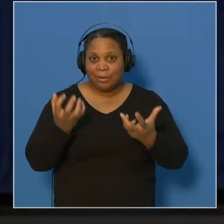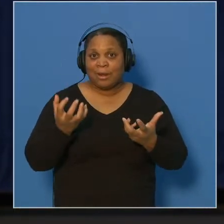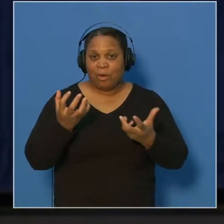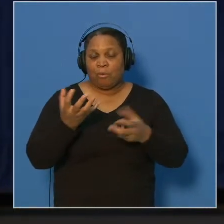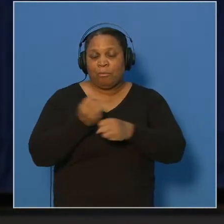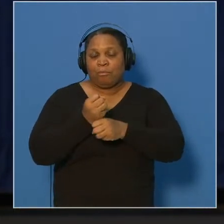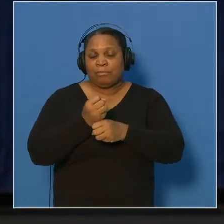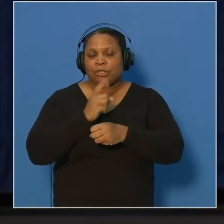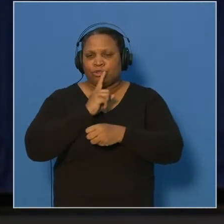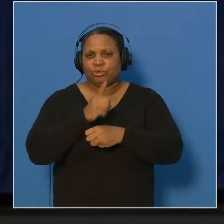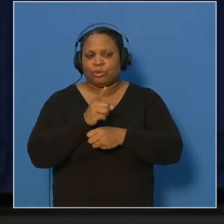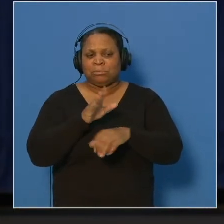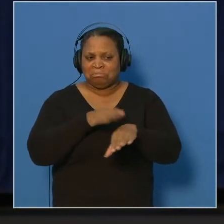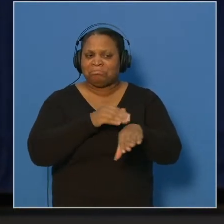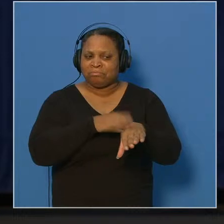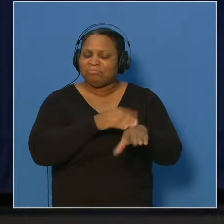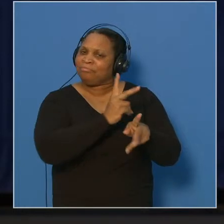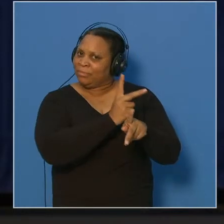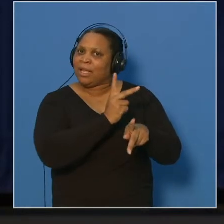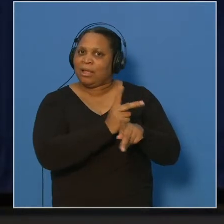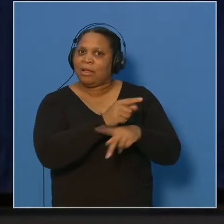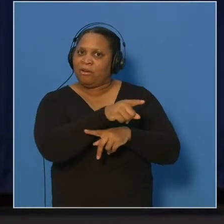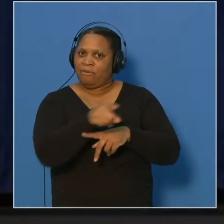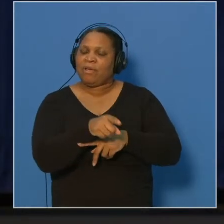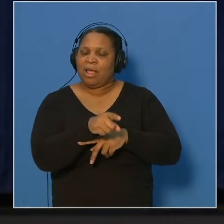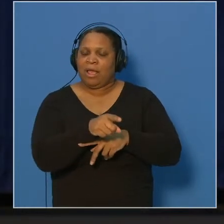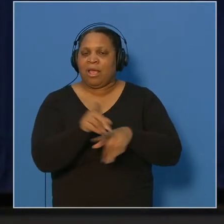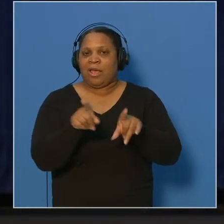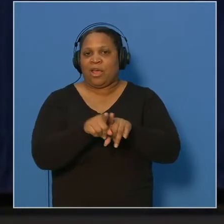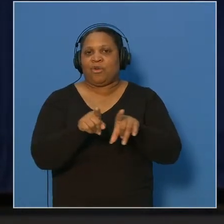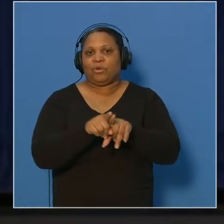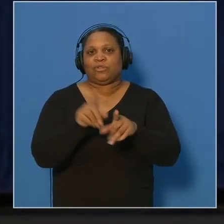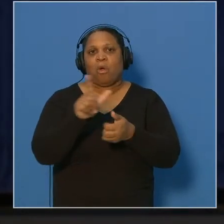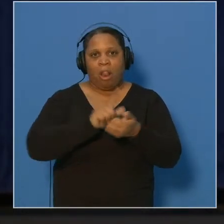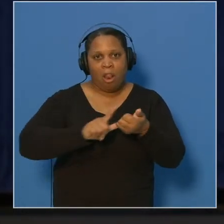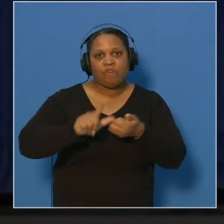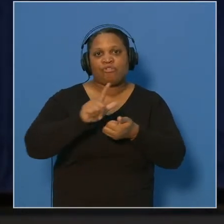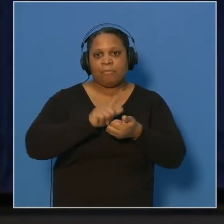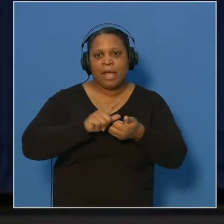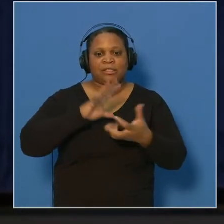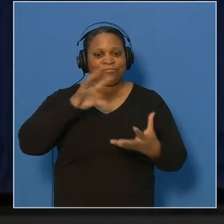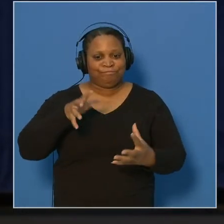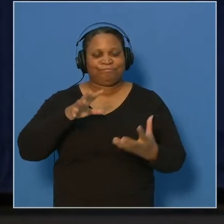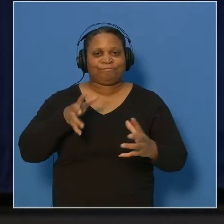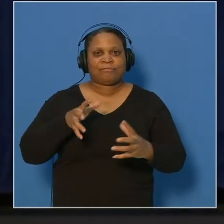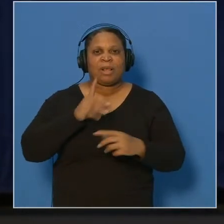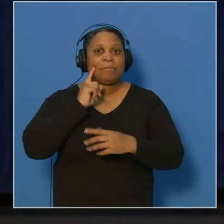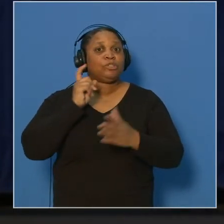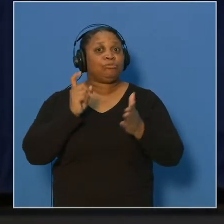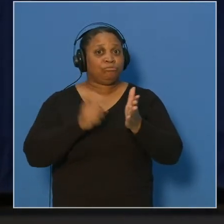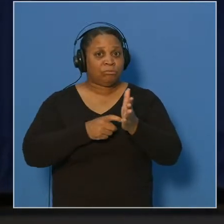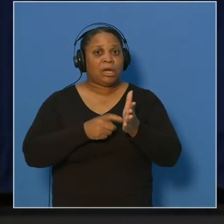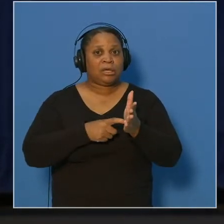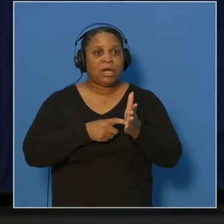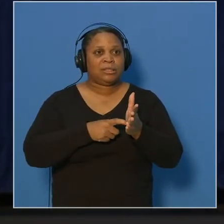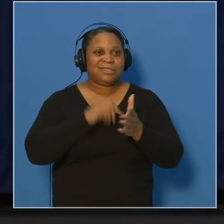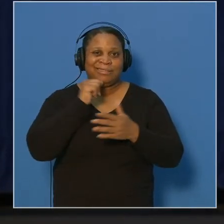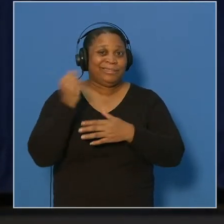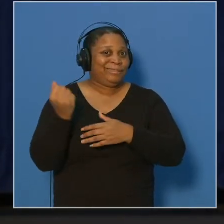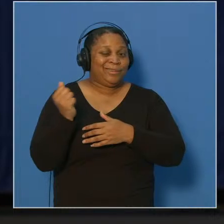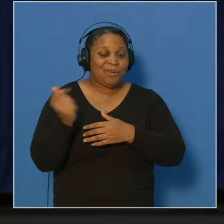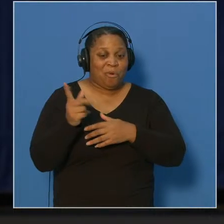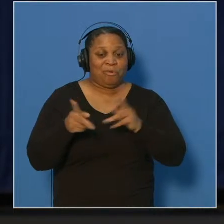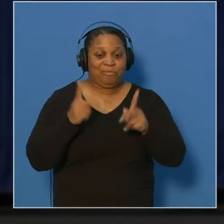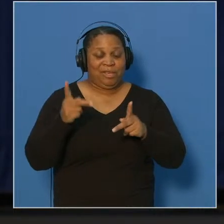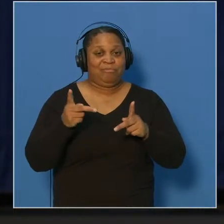that our pets are taken care of. And certainly, as I've mentioned before, laundromats, as it is important and recognizing that not all persons in